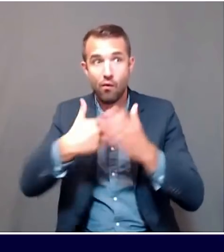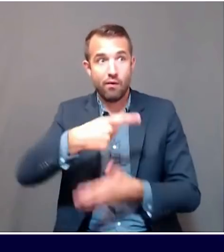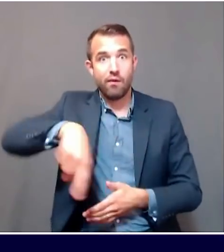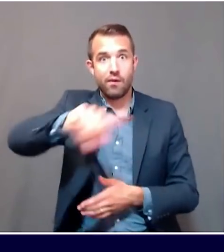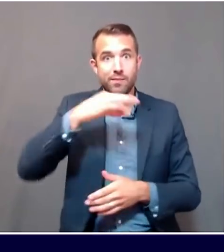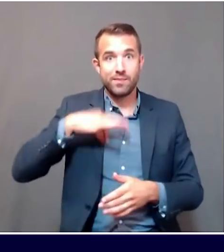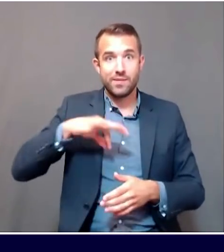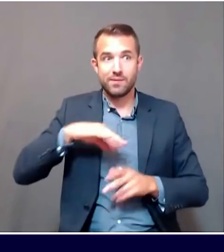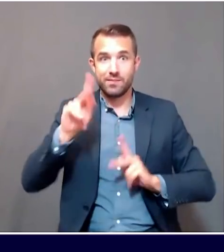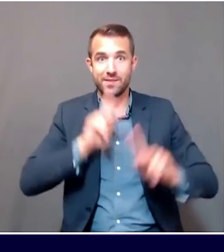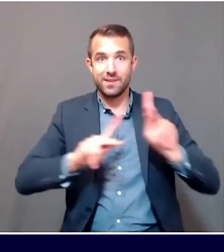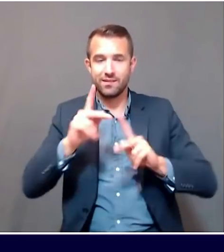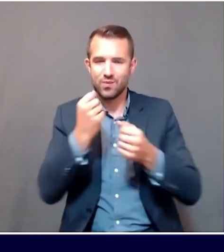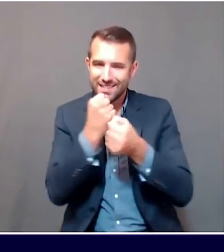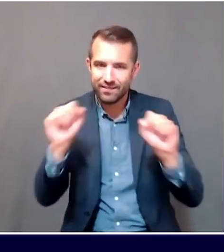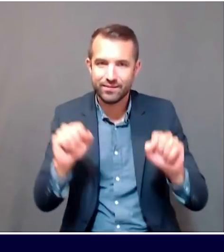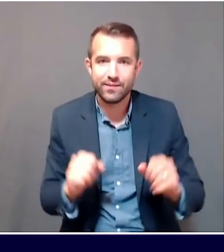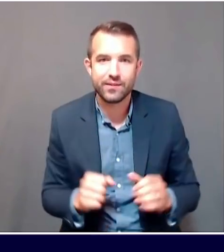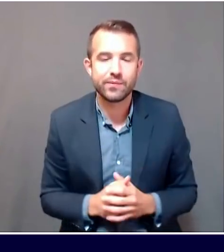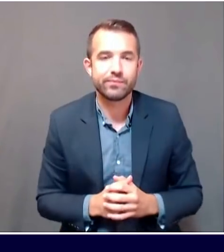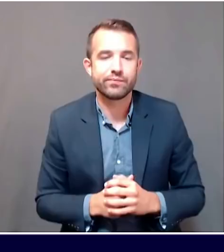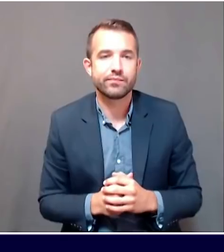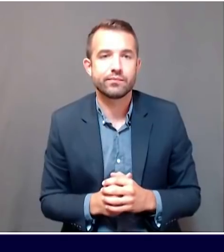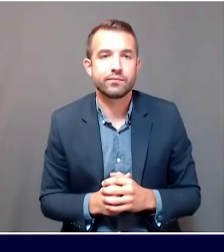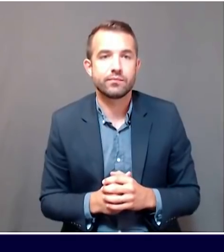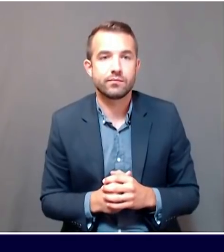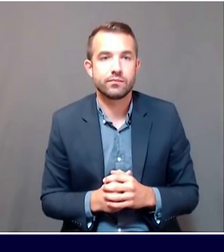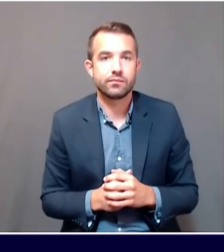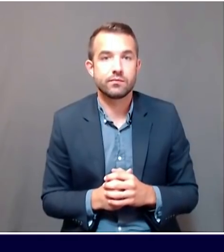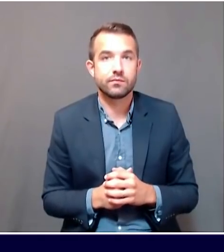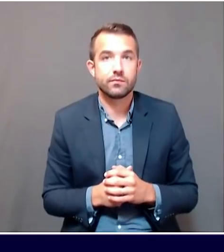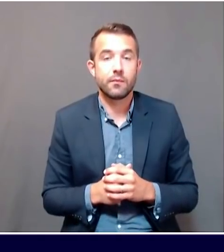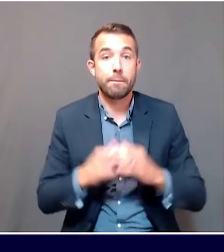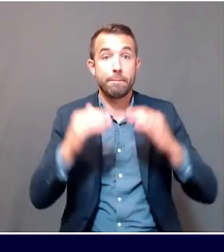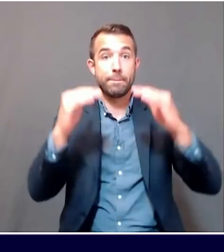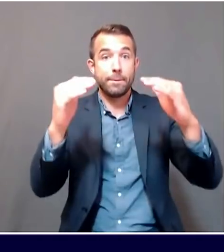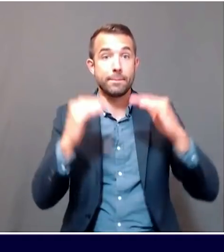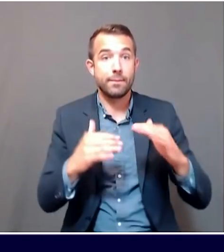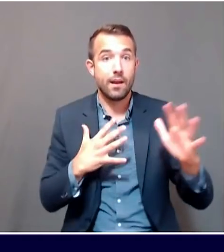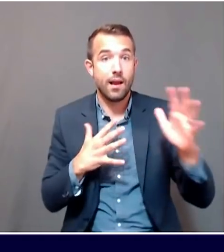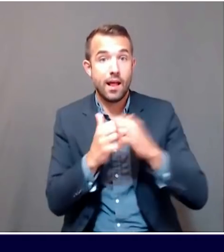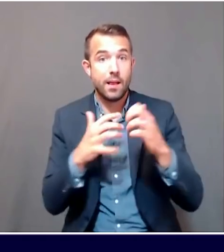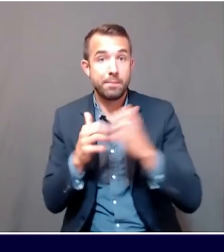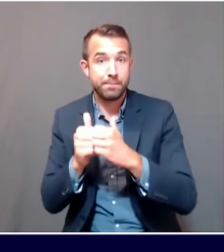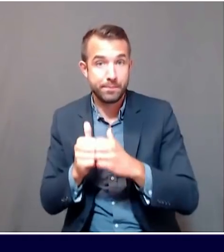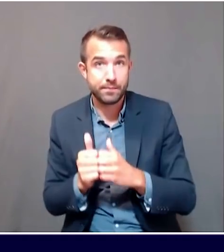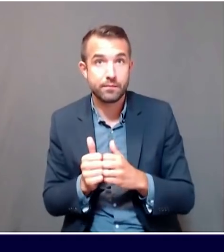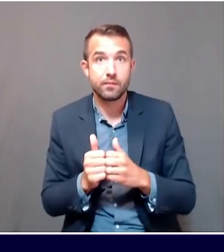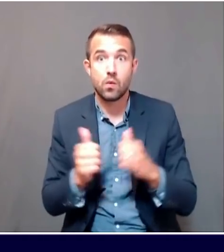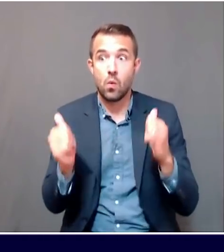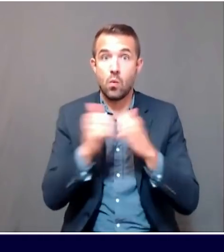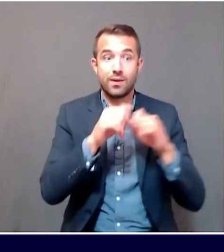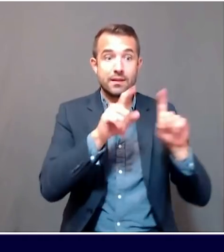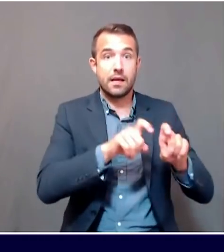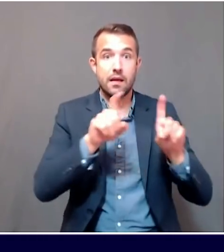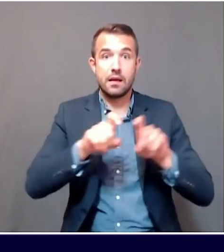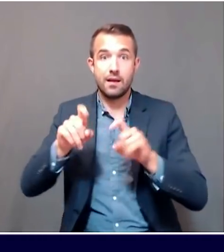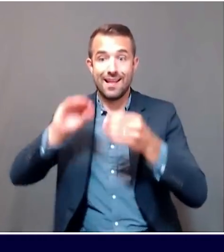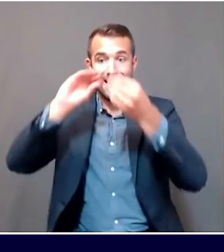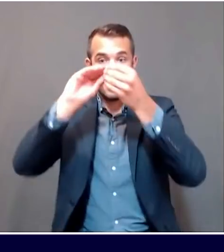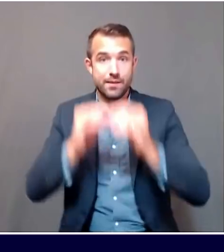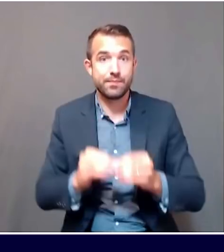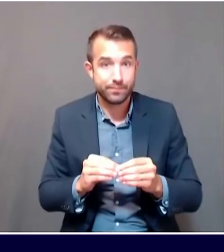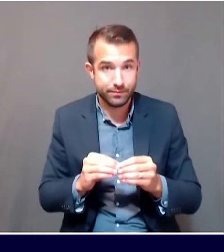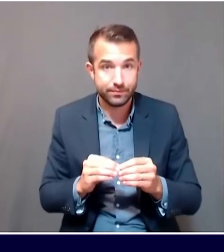I'd like to next provide an update on some of the testing statistics that Maine CDC is tracking. Let's start